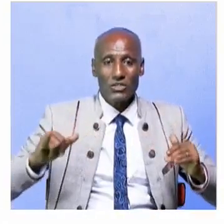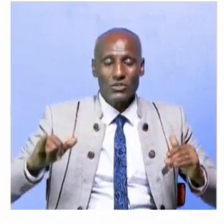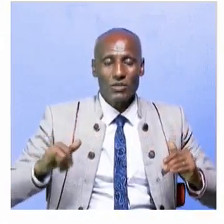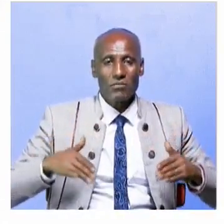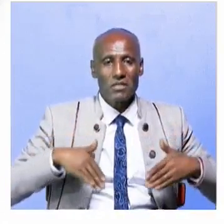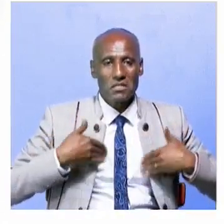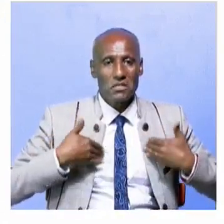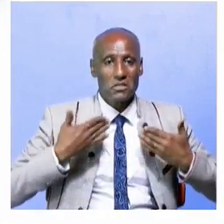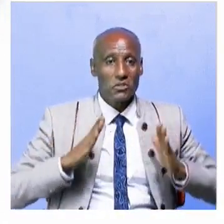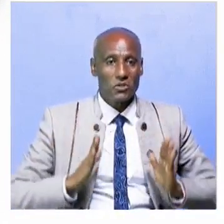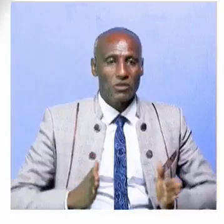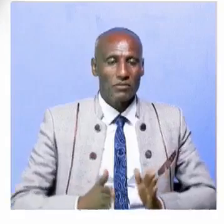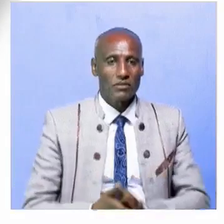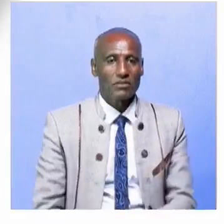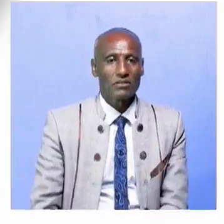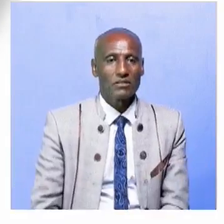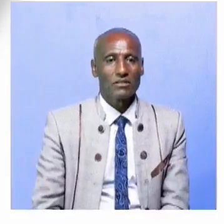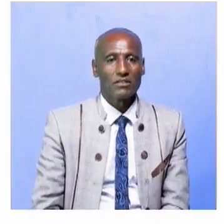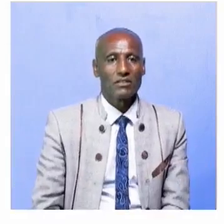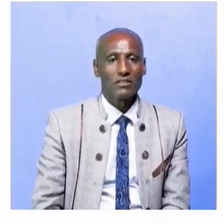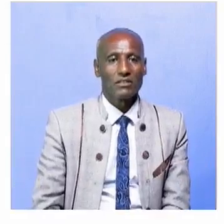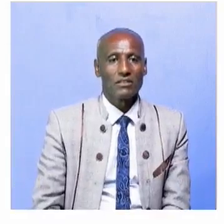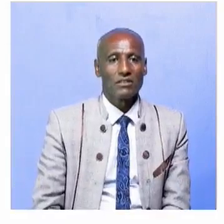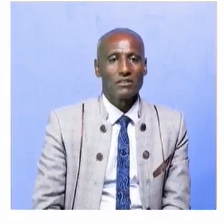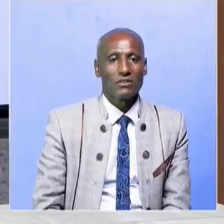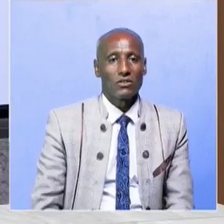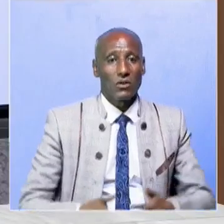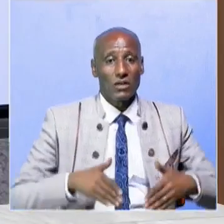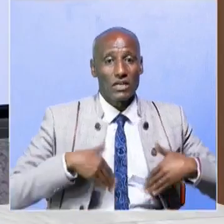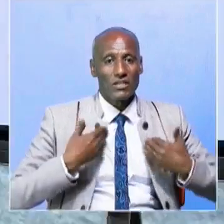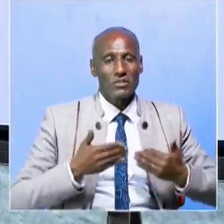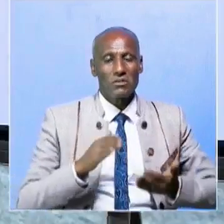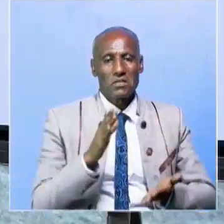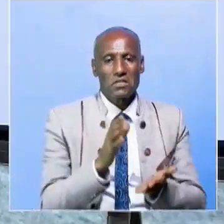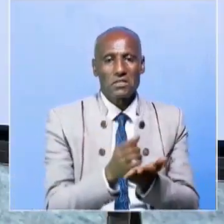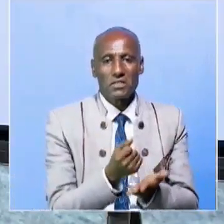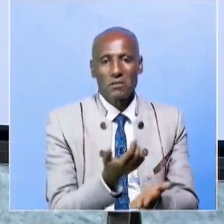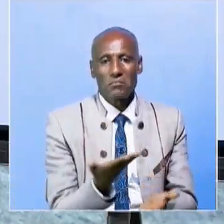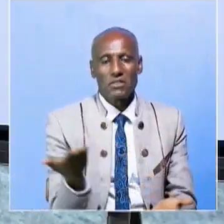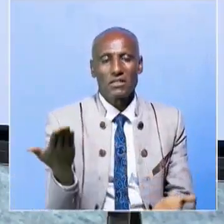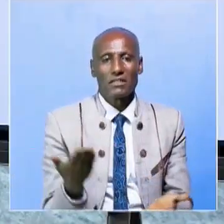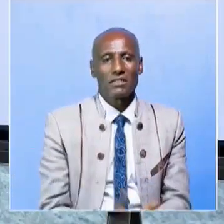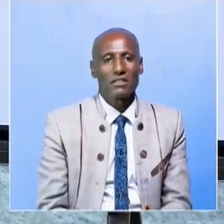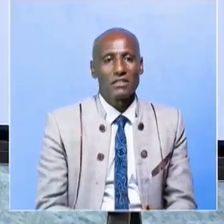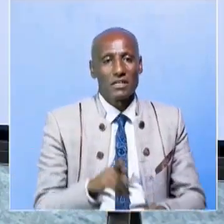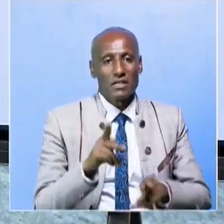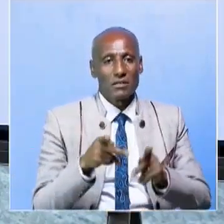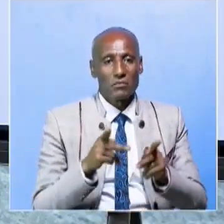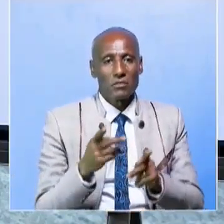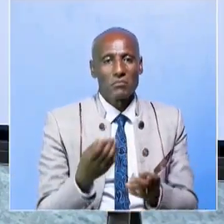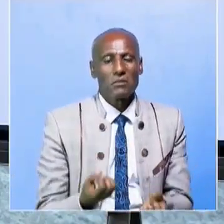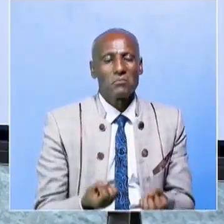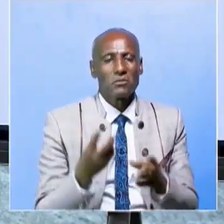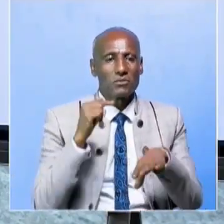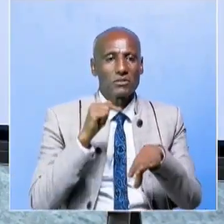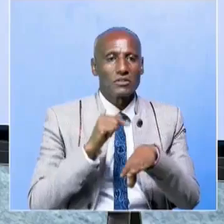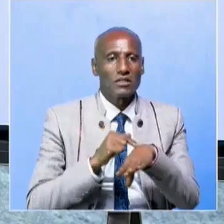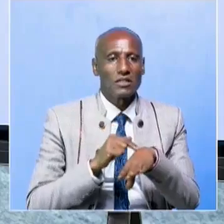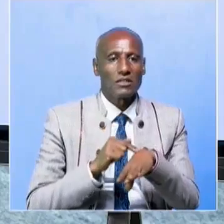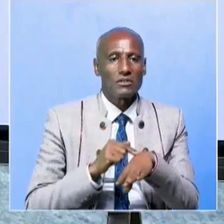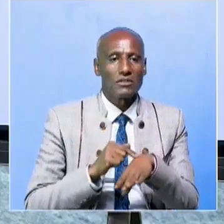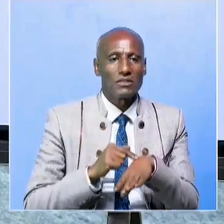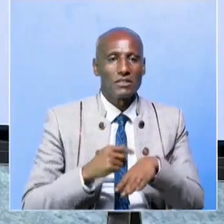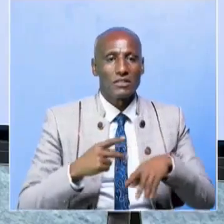enjoyment or the process of enjoying something. People usually have this